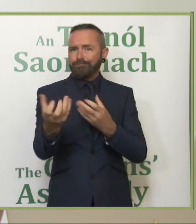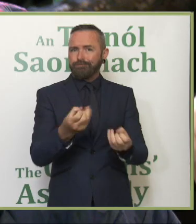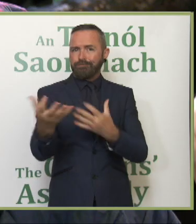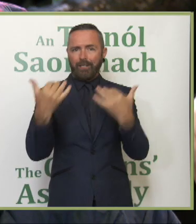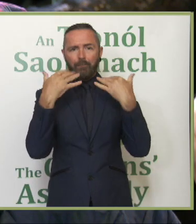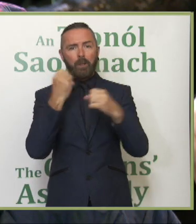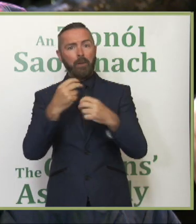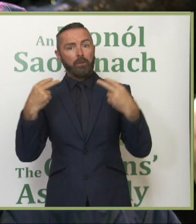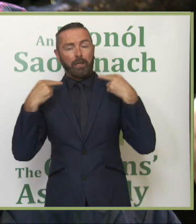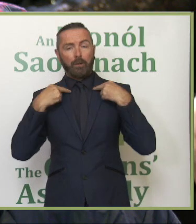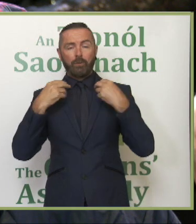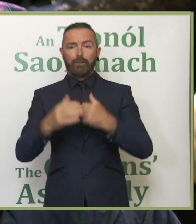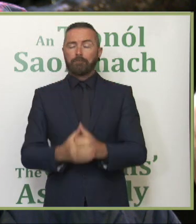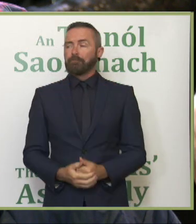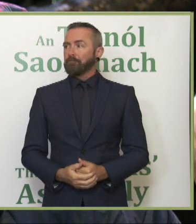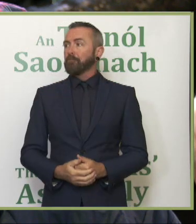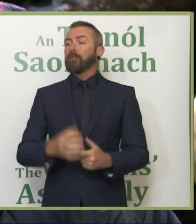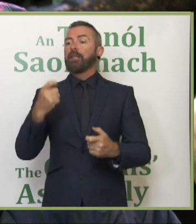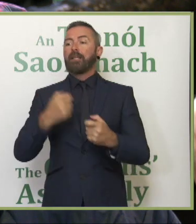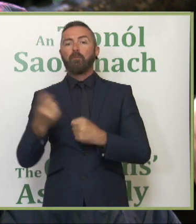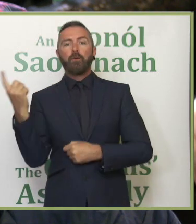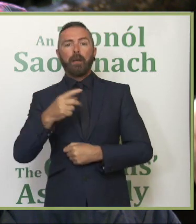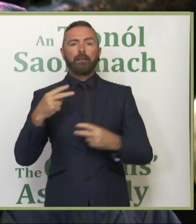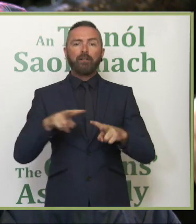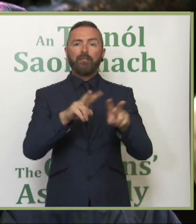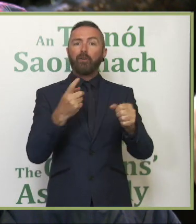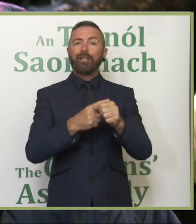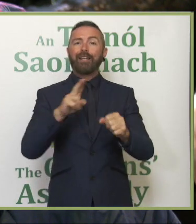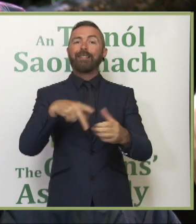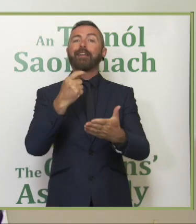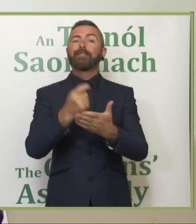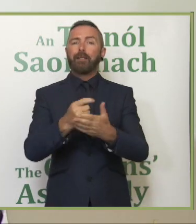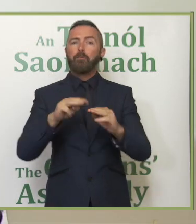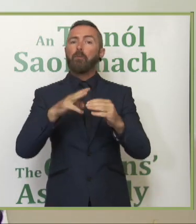around that language, and then we can come back to it again in the next session in a bit more detail.